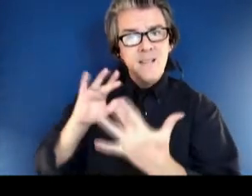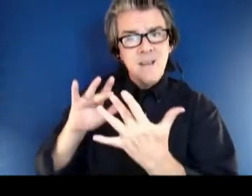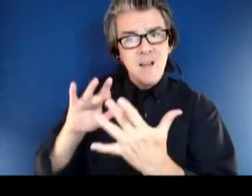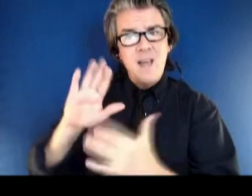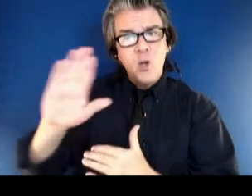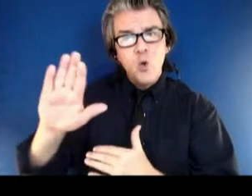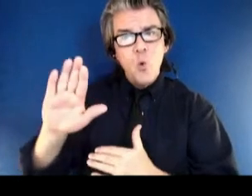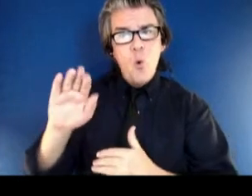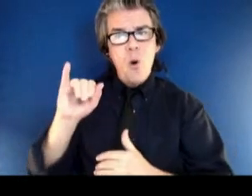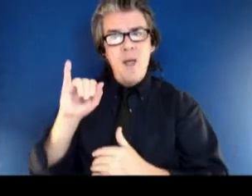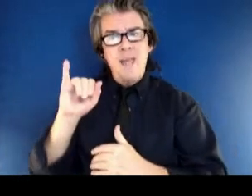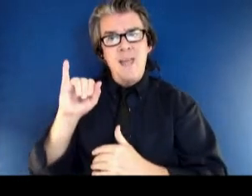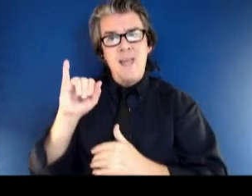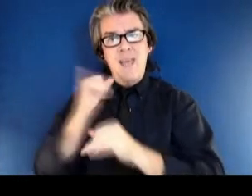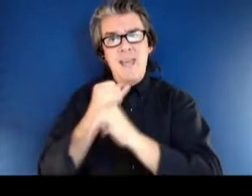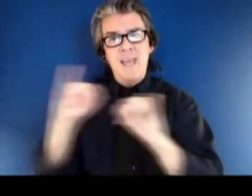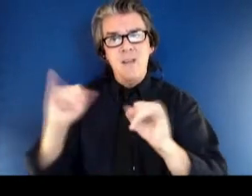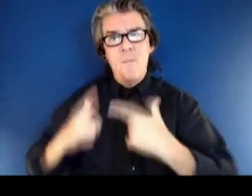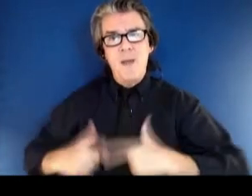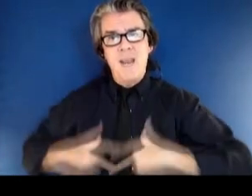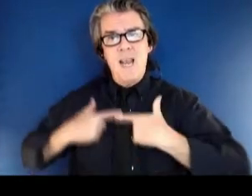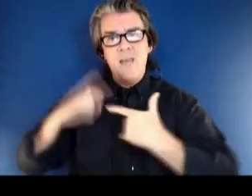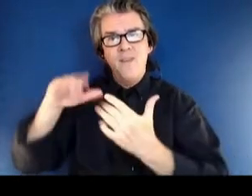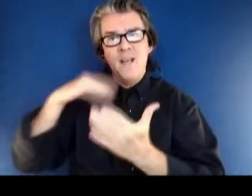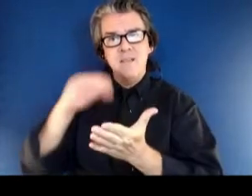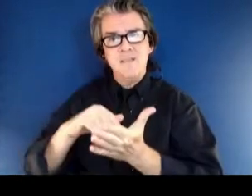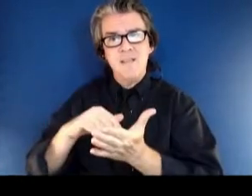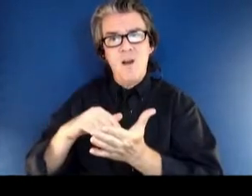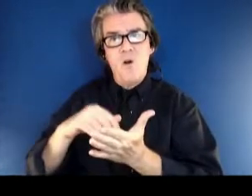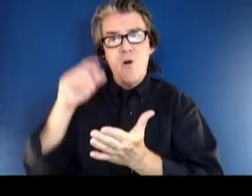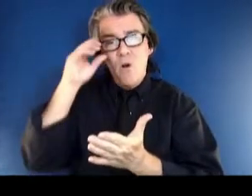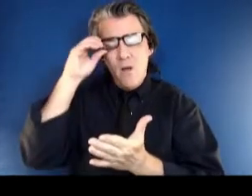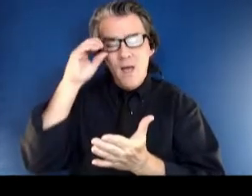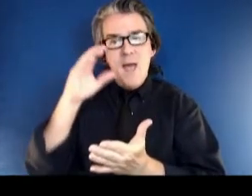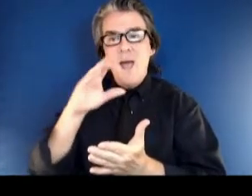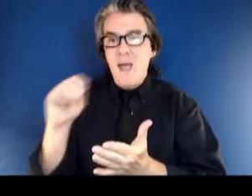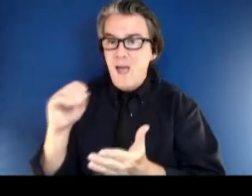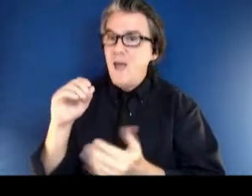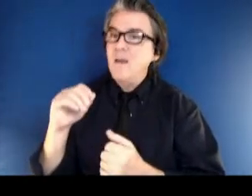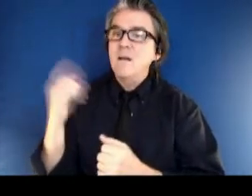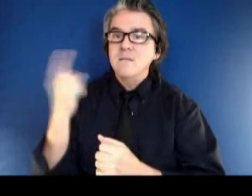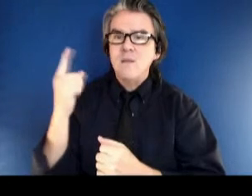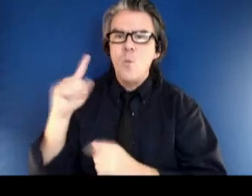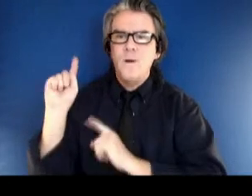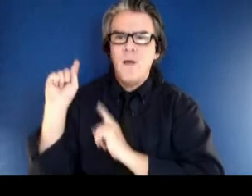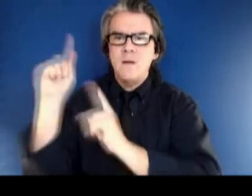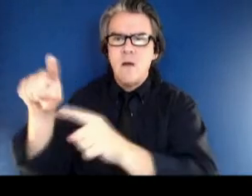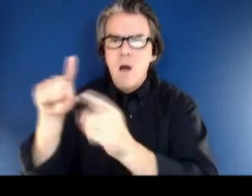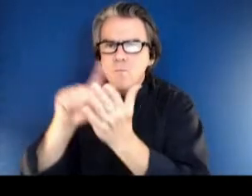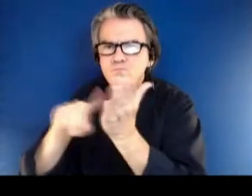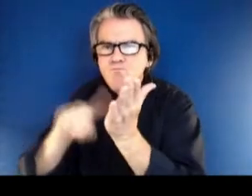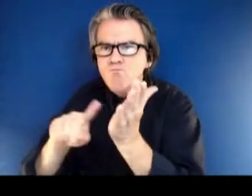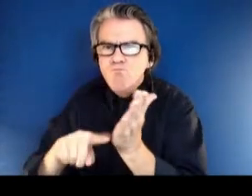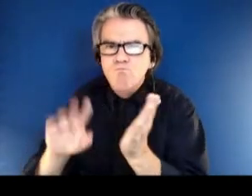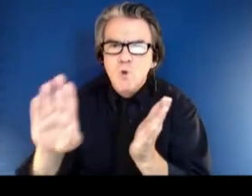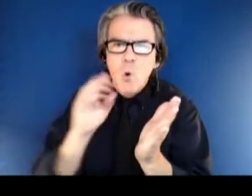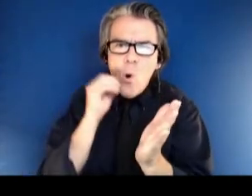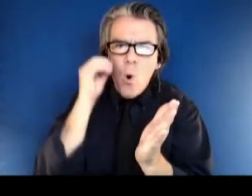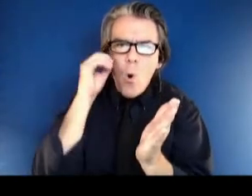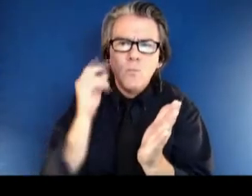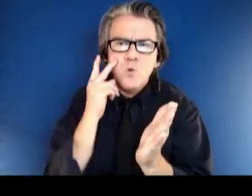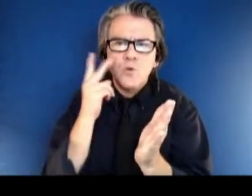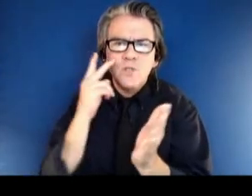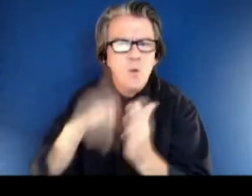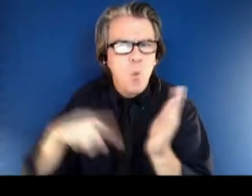our customers to complete a needs assessment and determine if a portable backup battery, a hotel stay,